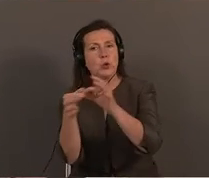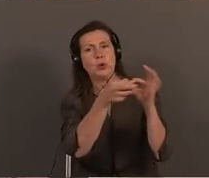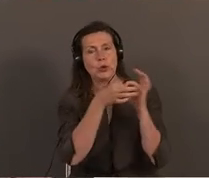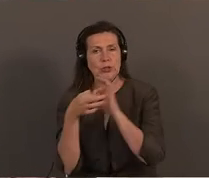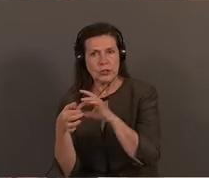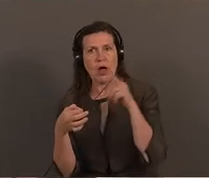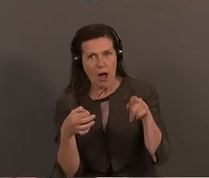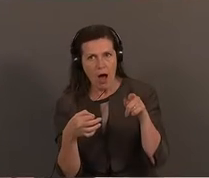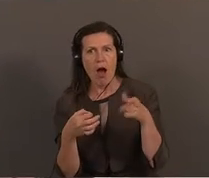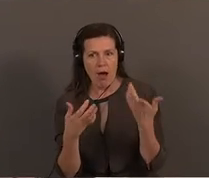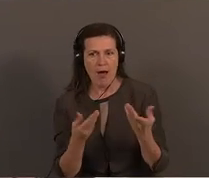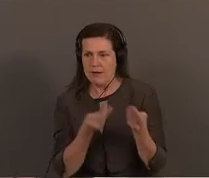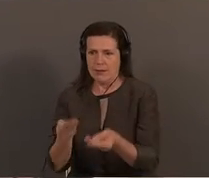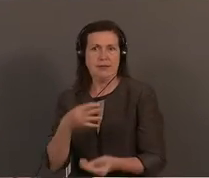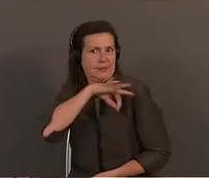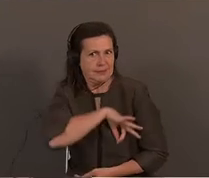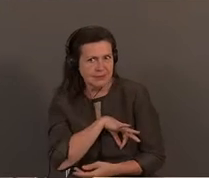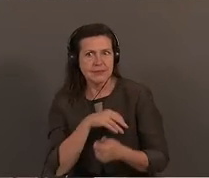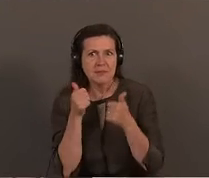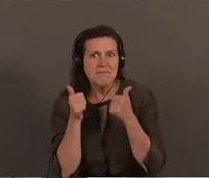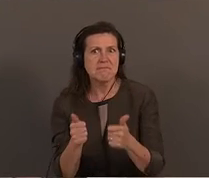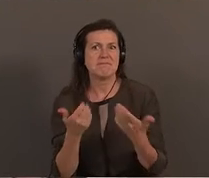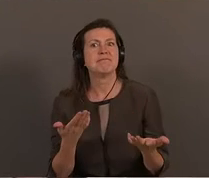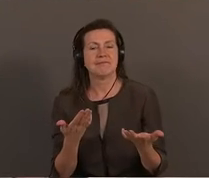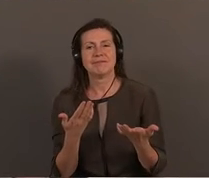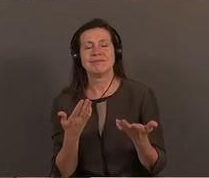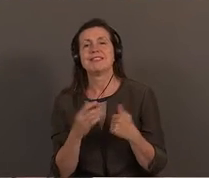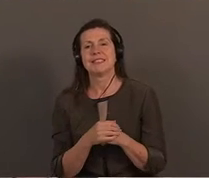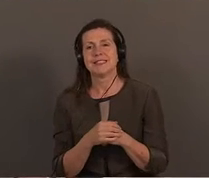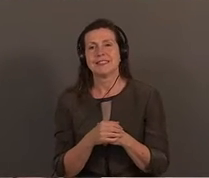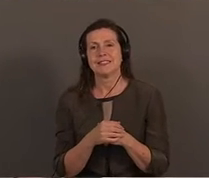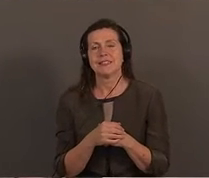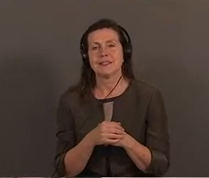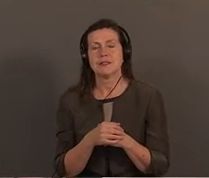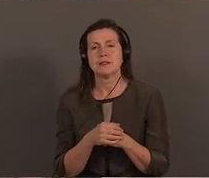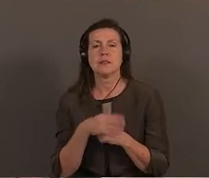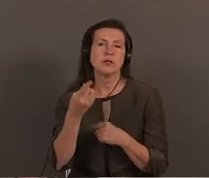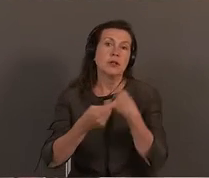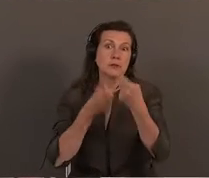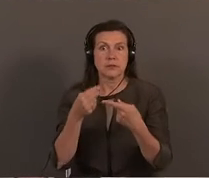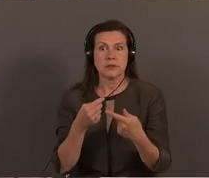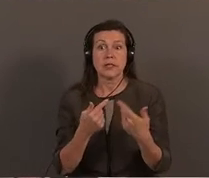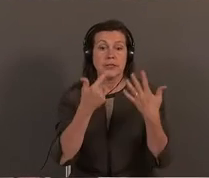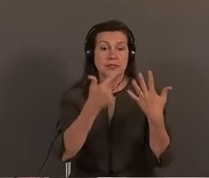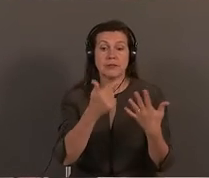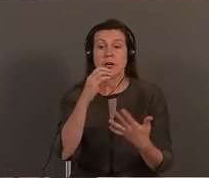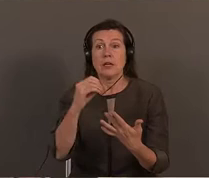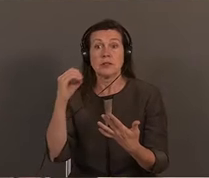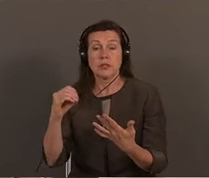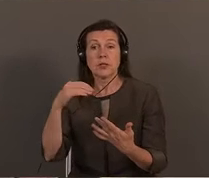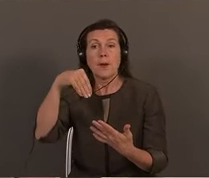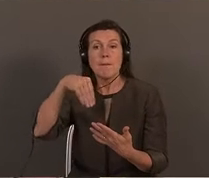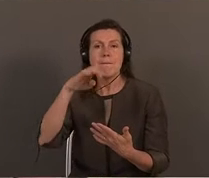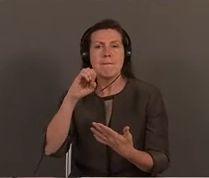also with the beneficial and useful issues. But when talking about 700 megahertz,